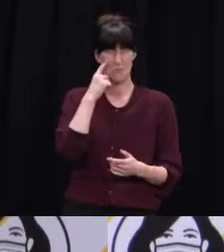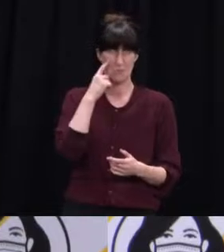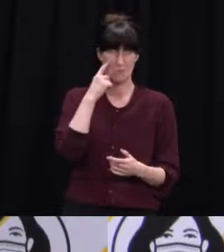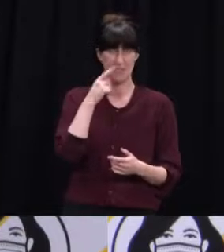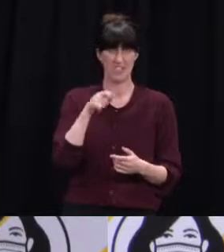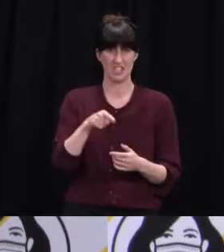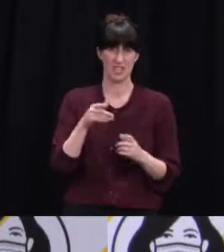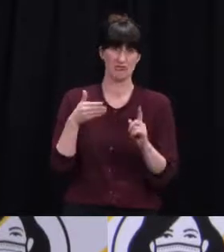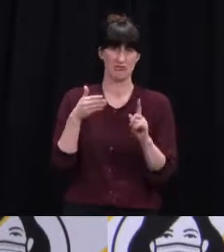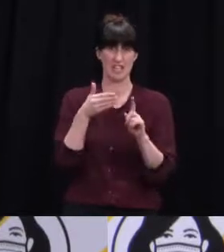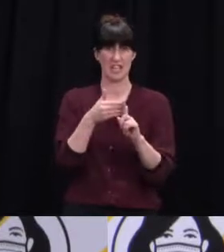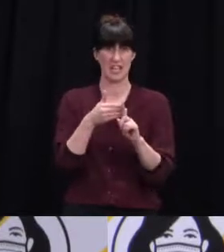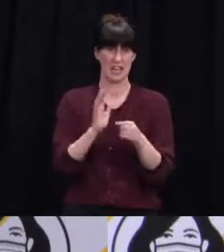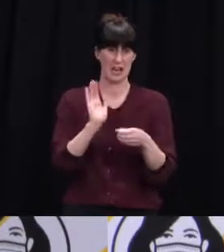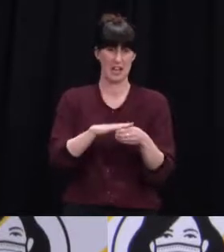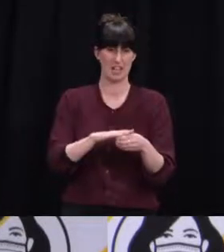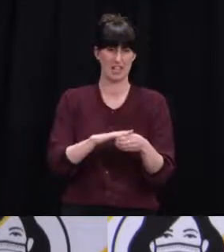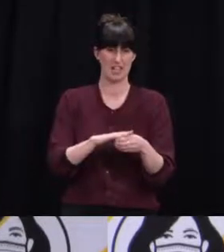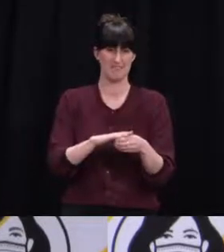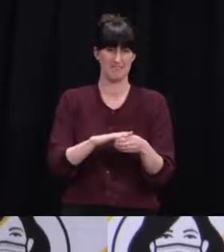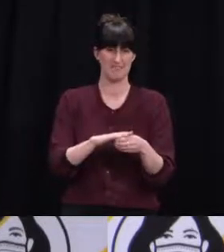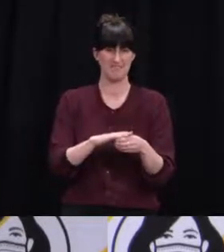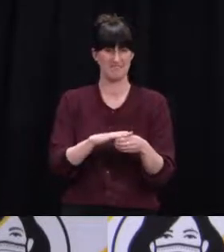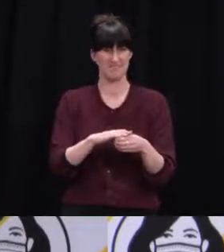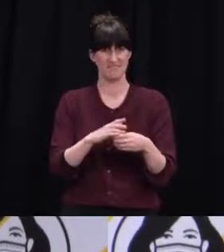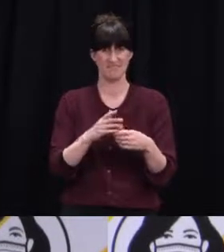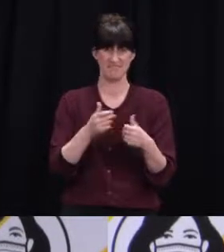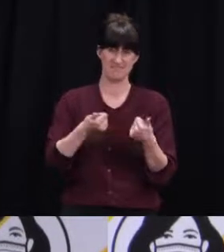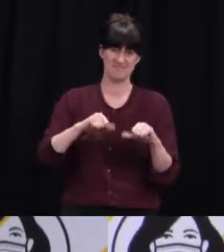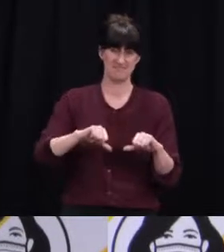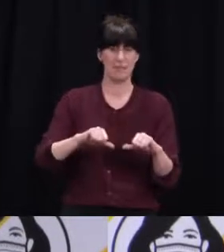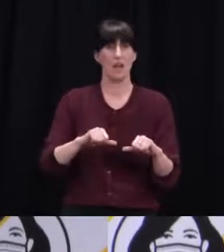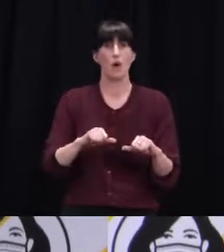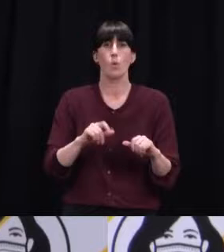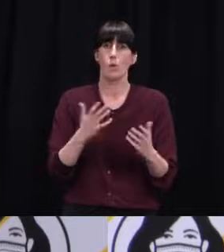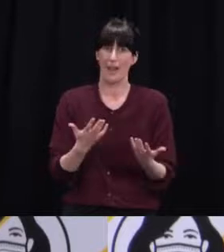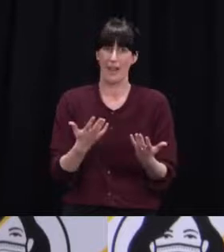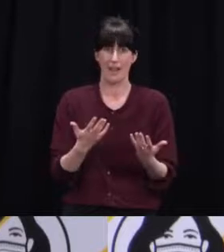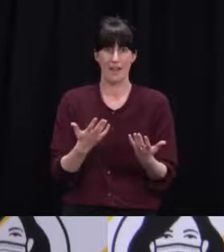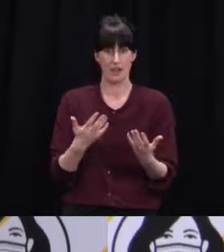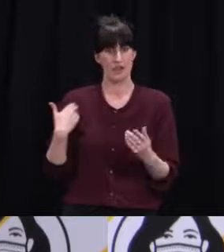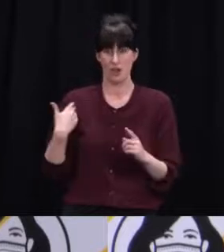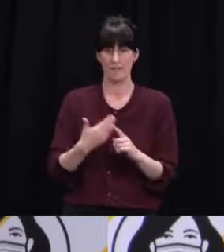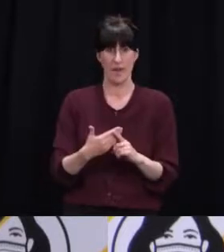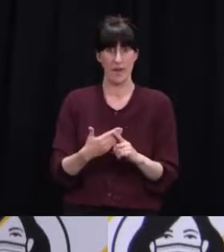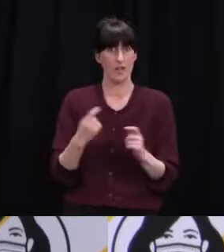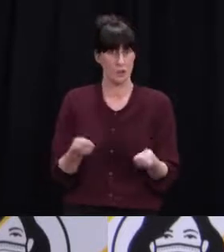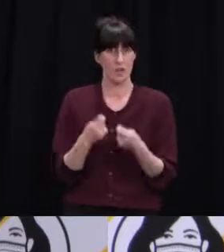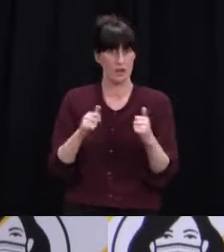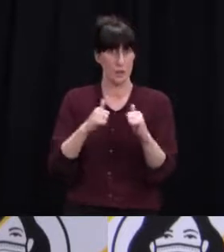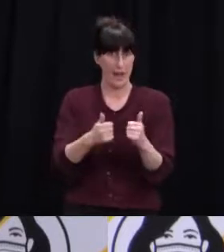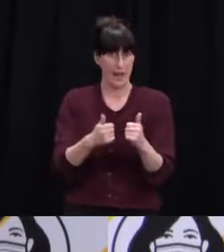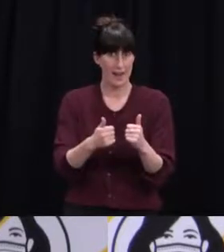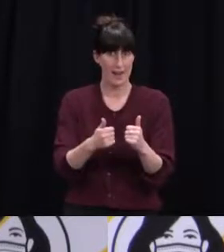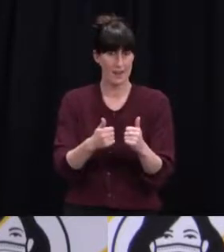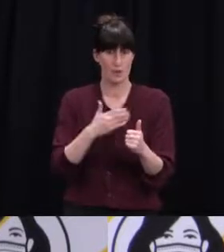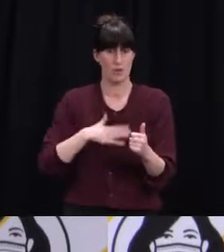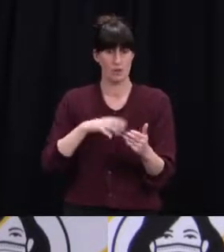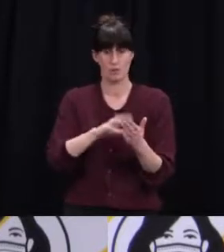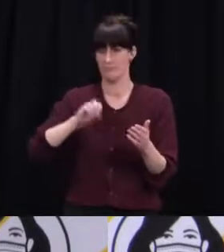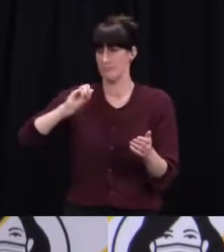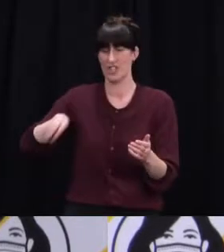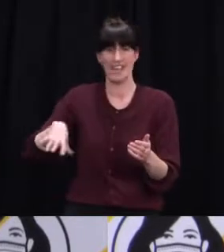that happen. So I think New Zealanders at home who are saying, is this still the right strategy? It's too soon to throw in the towel. We've